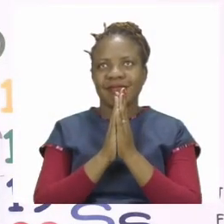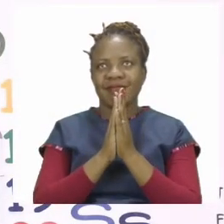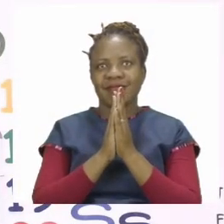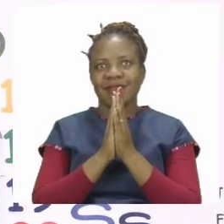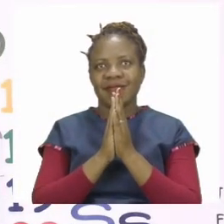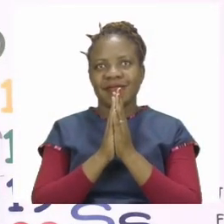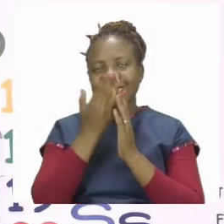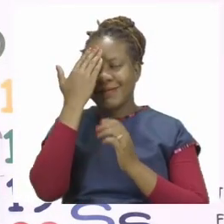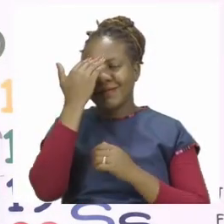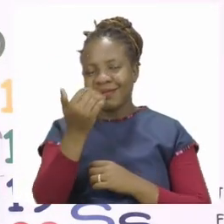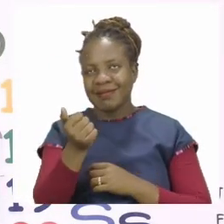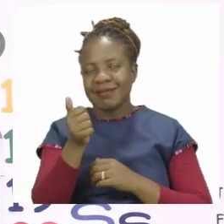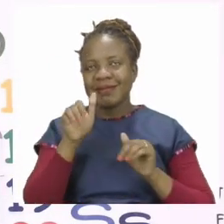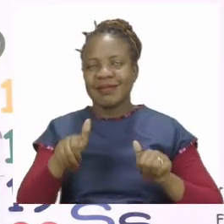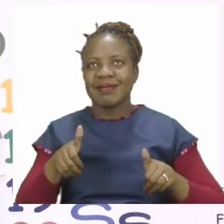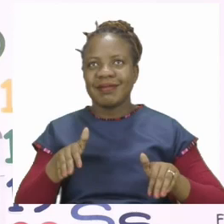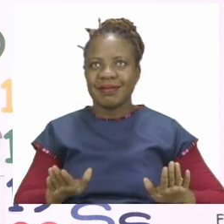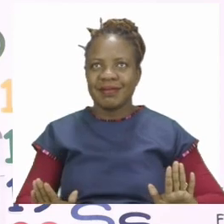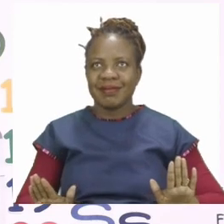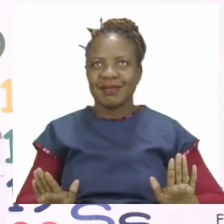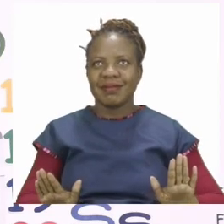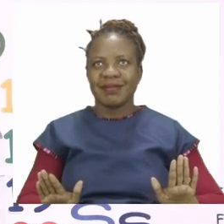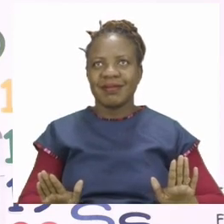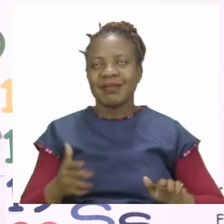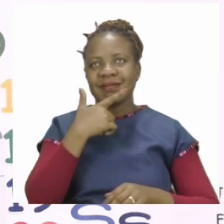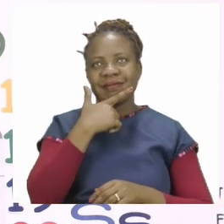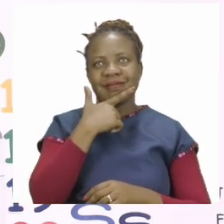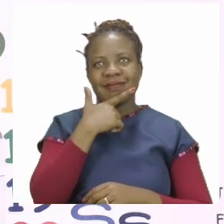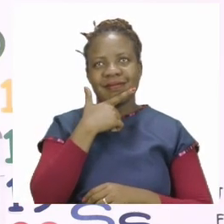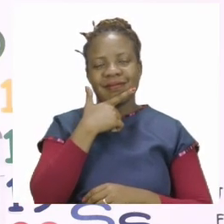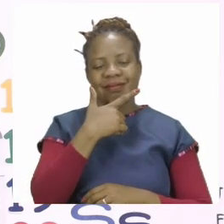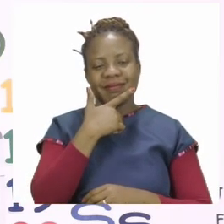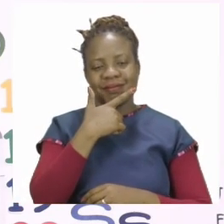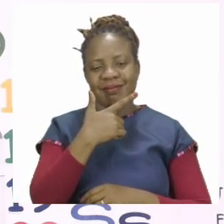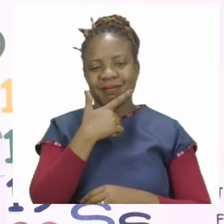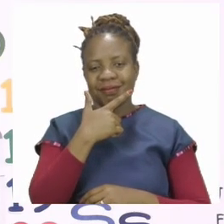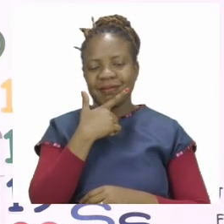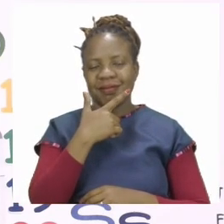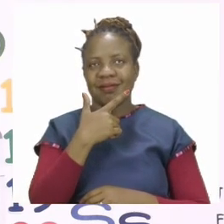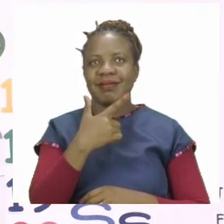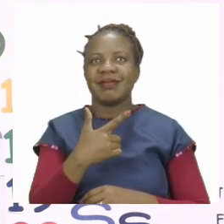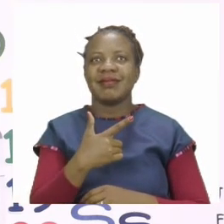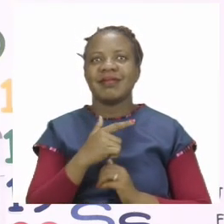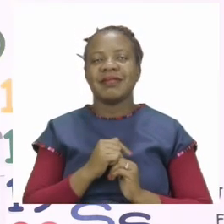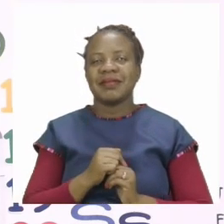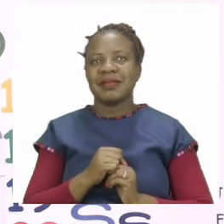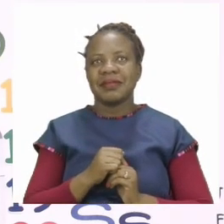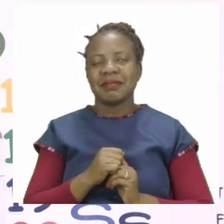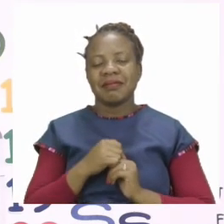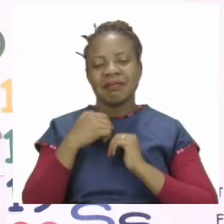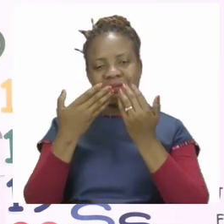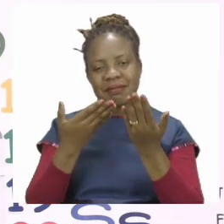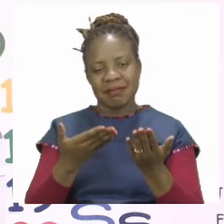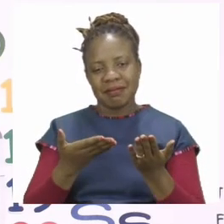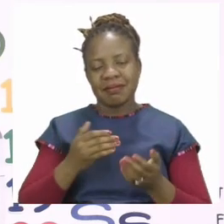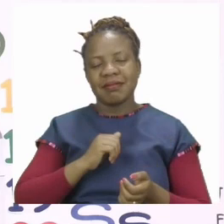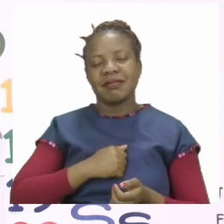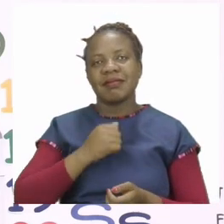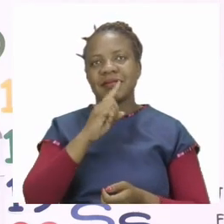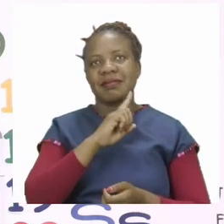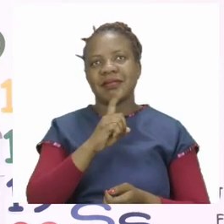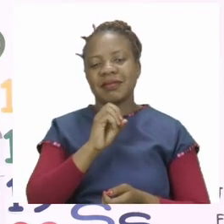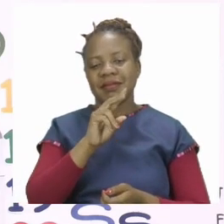Good day, boys and girls. Thank you so much for joining me again today. Welcome to My Zone